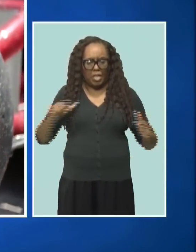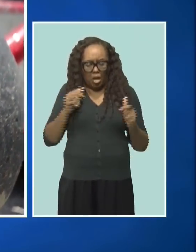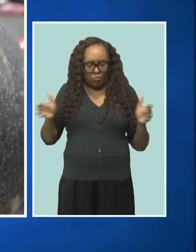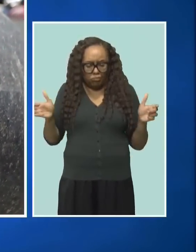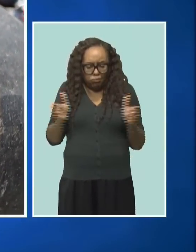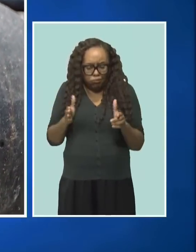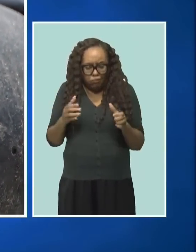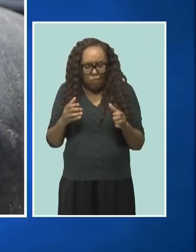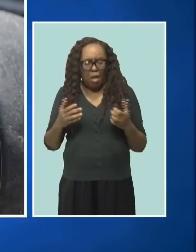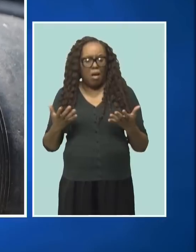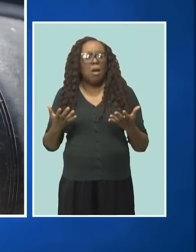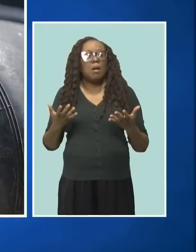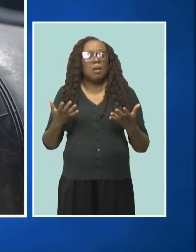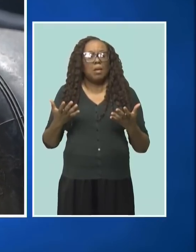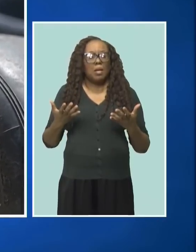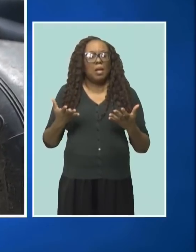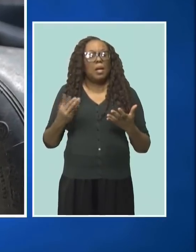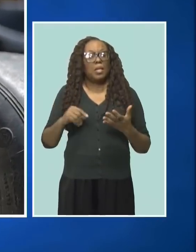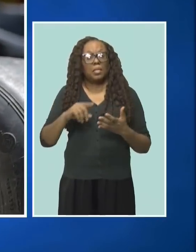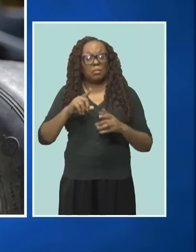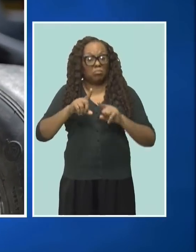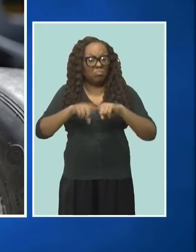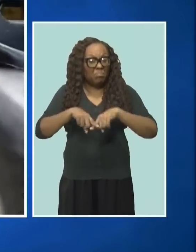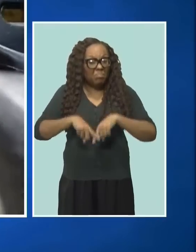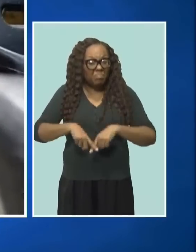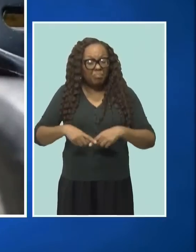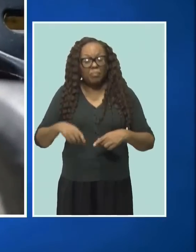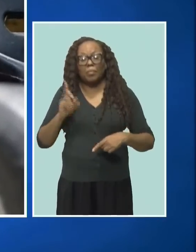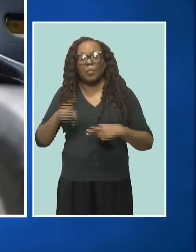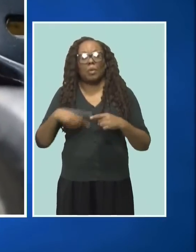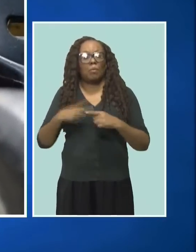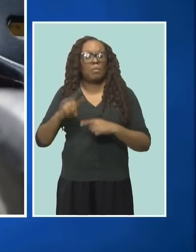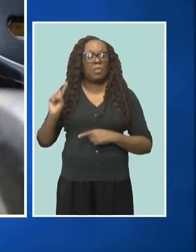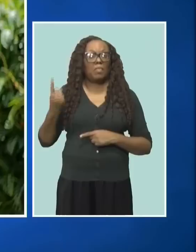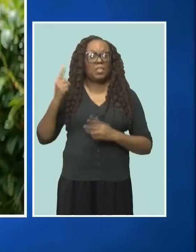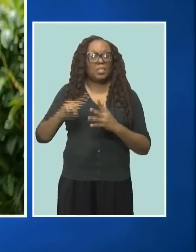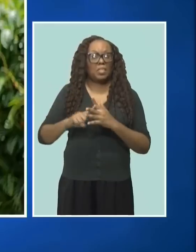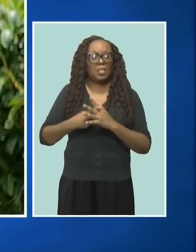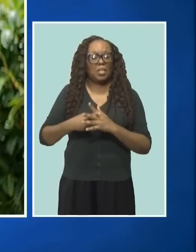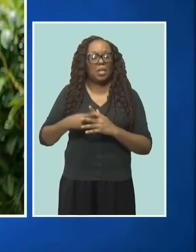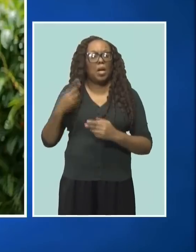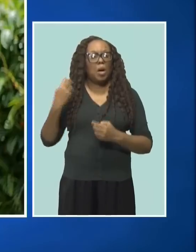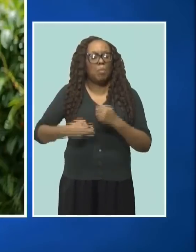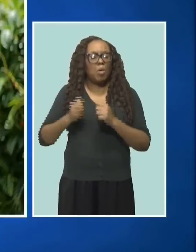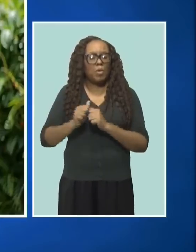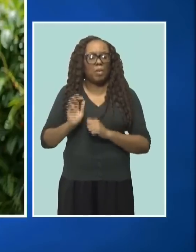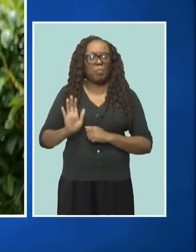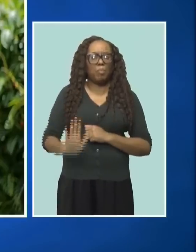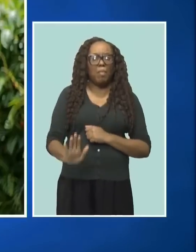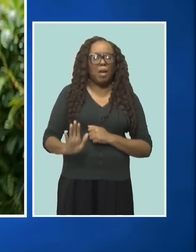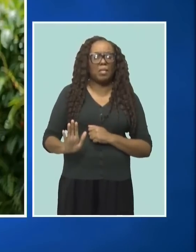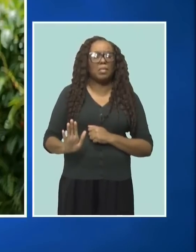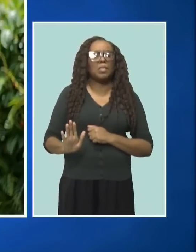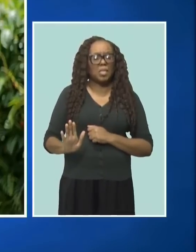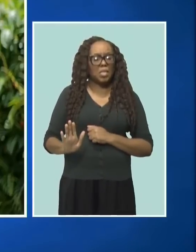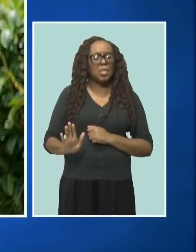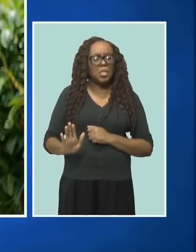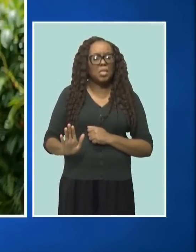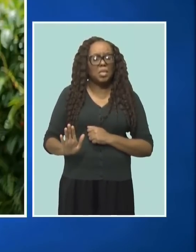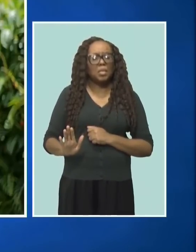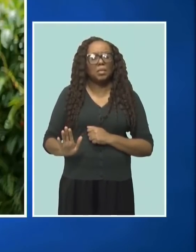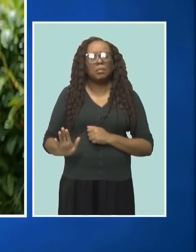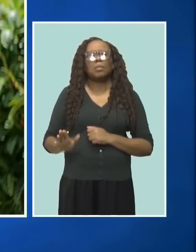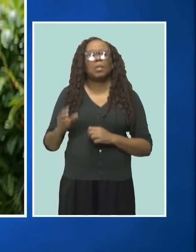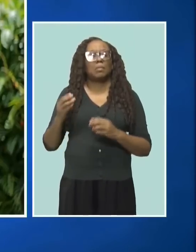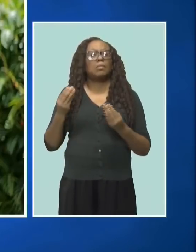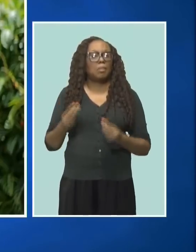And in terms of reliability, when we first started out, we had a problem with our brakes, and we had to deal with that